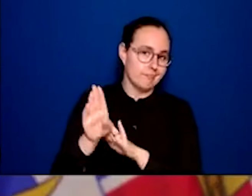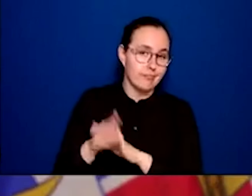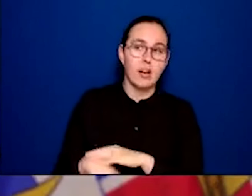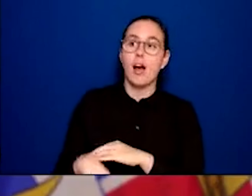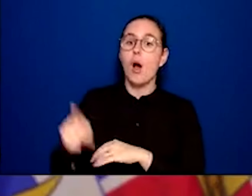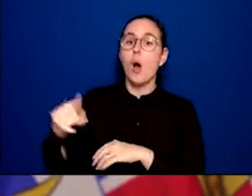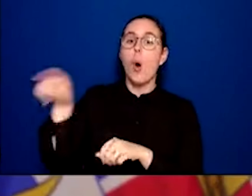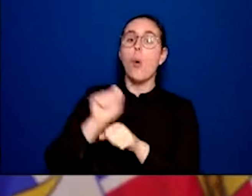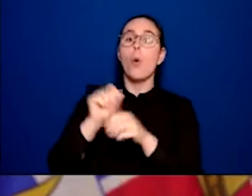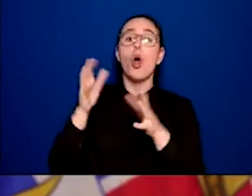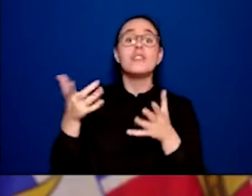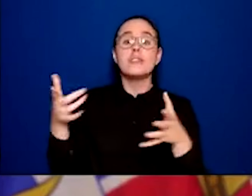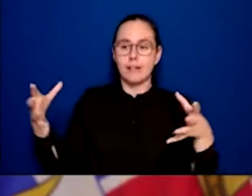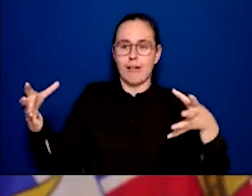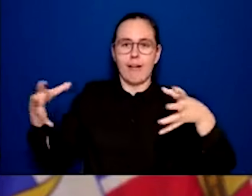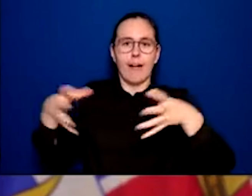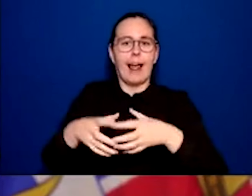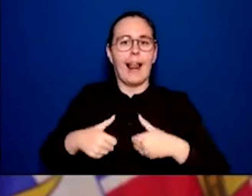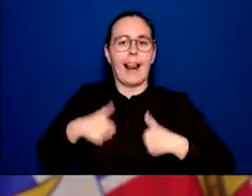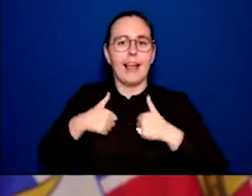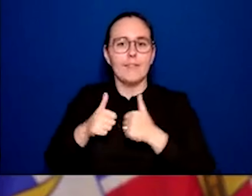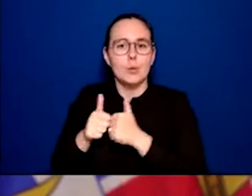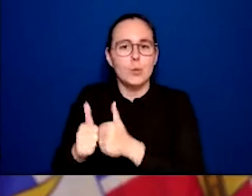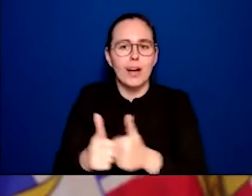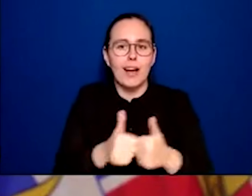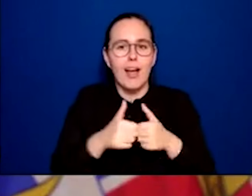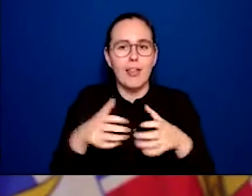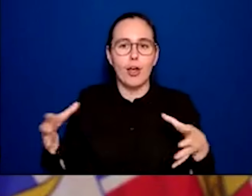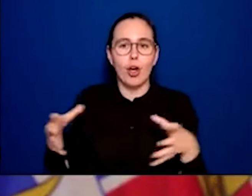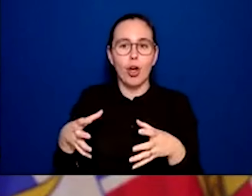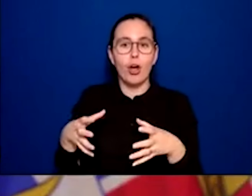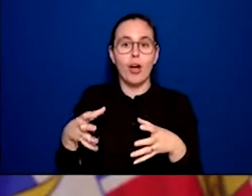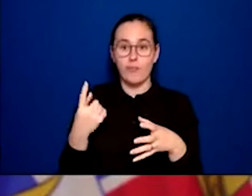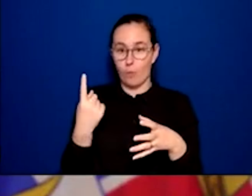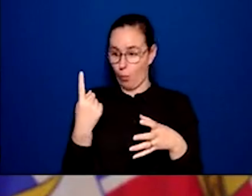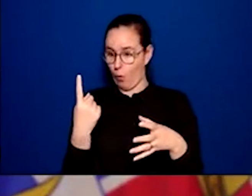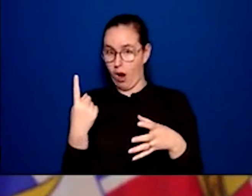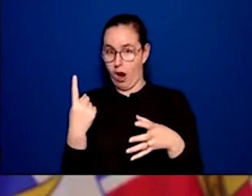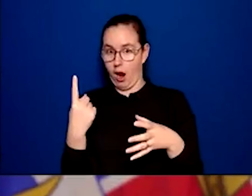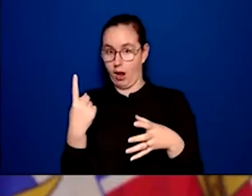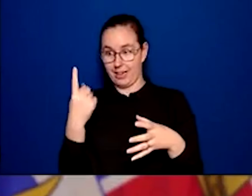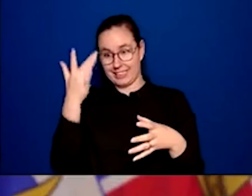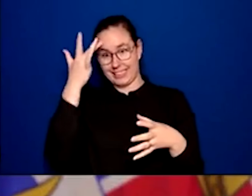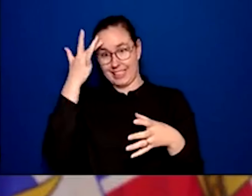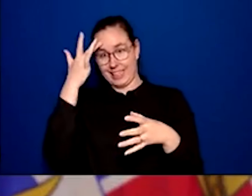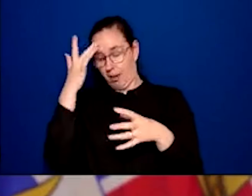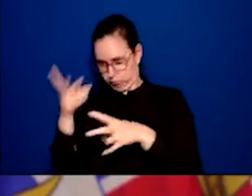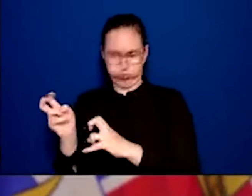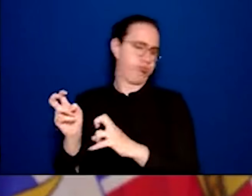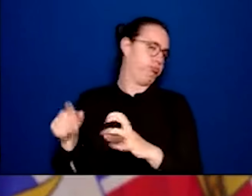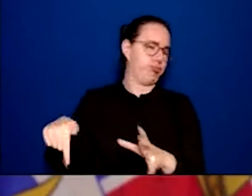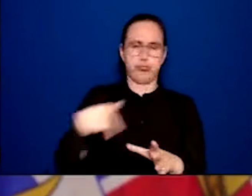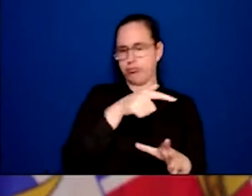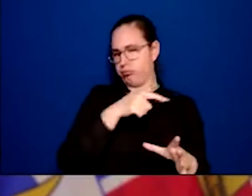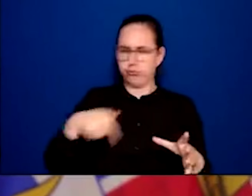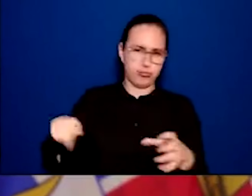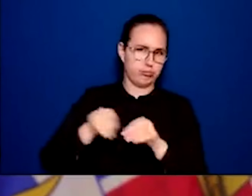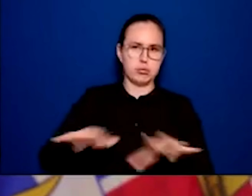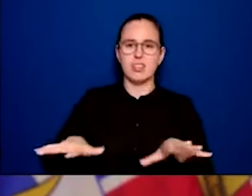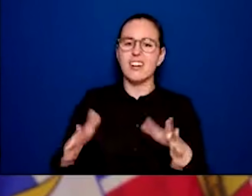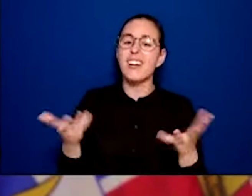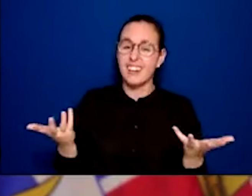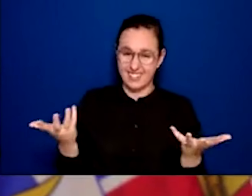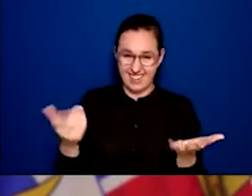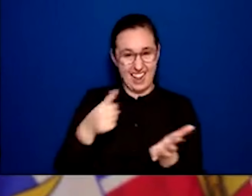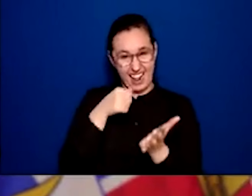living settings that they're in the industrial camps. So I have written a letter to all of the